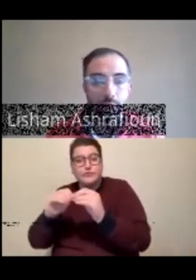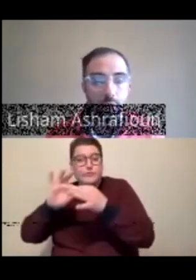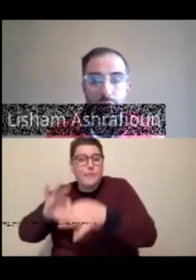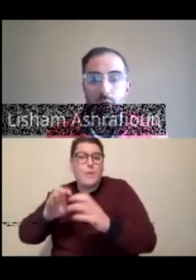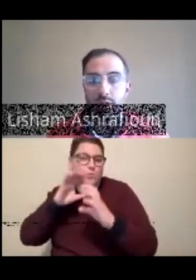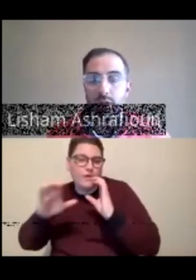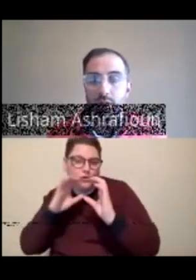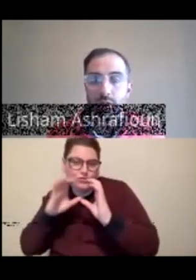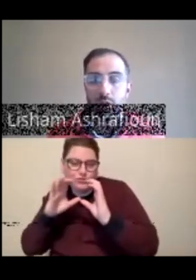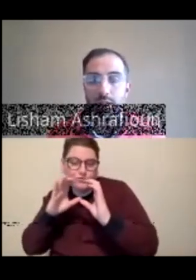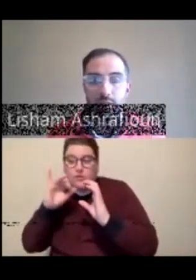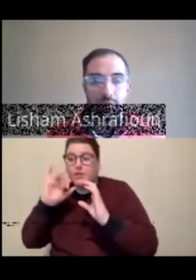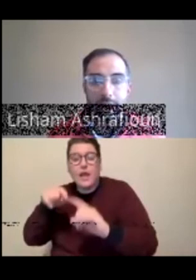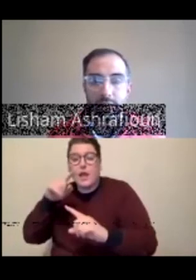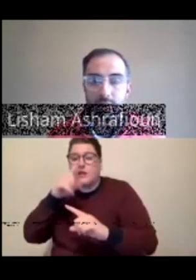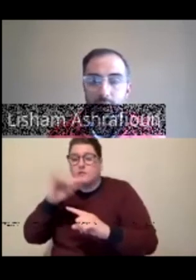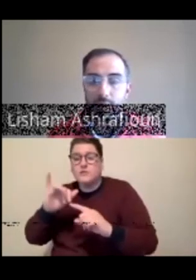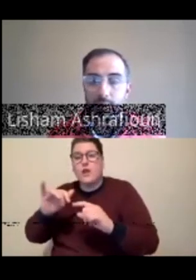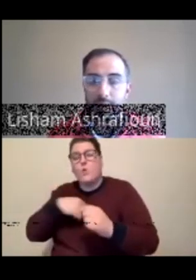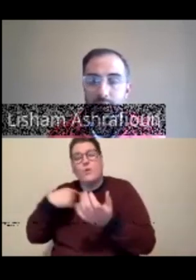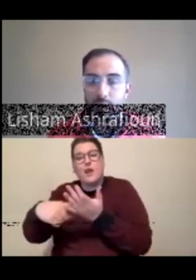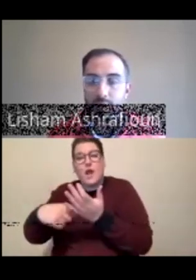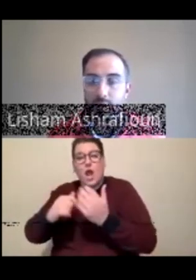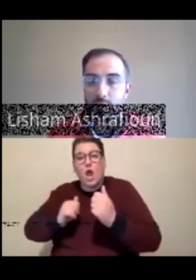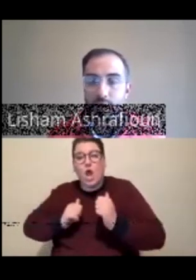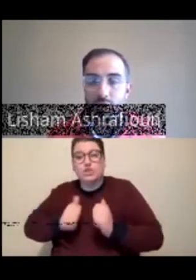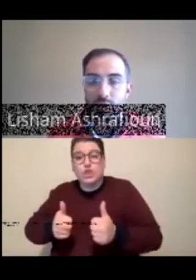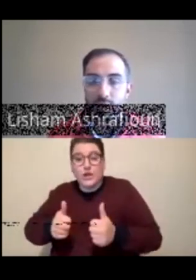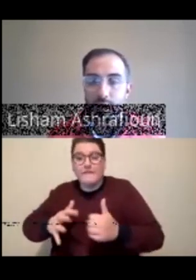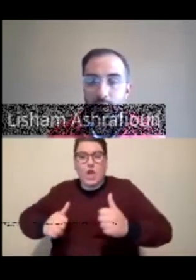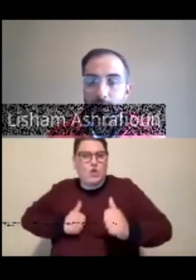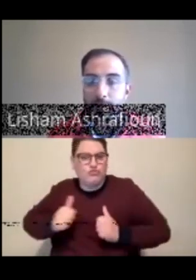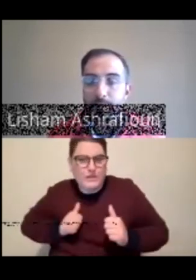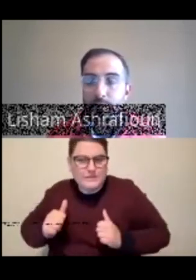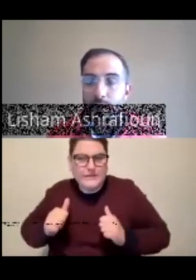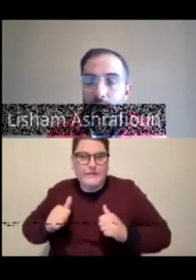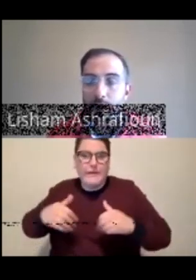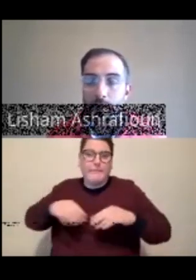session where we go through assertive, aggressive, passive, and passive-aggressive communication style.